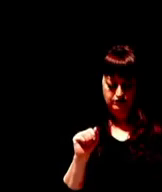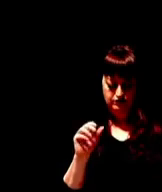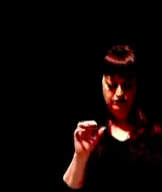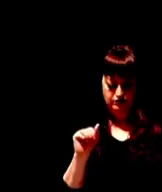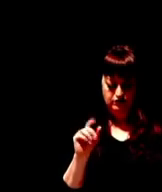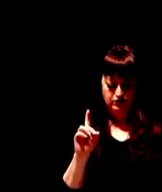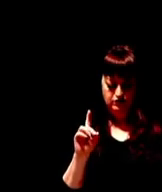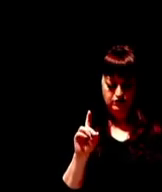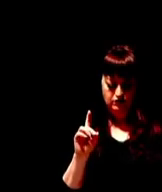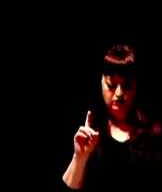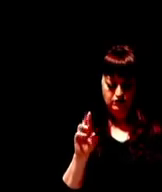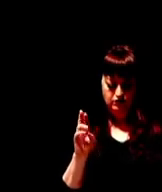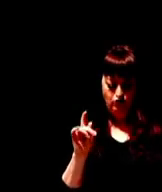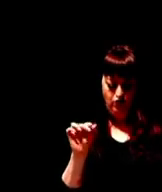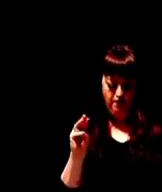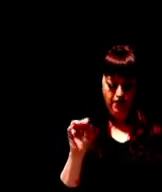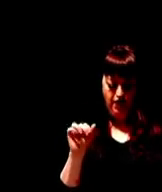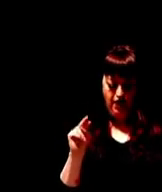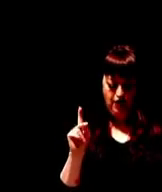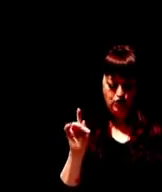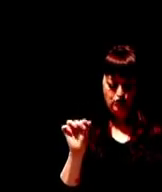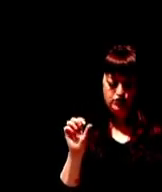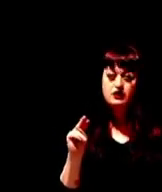Abram Anderson.